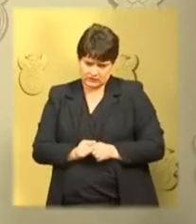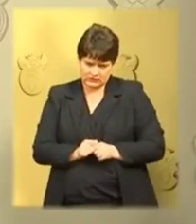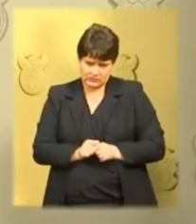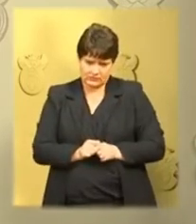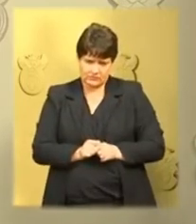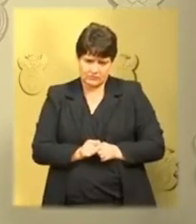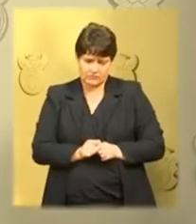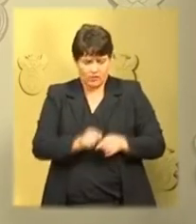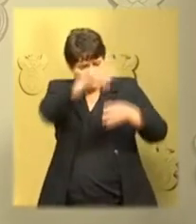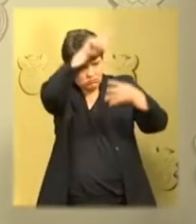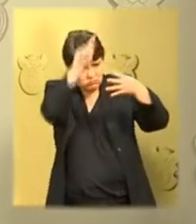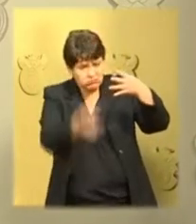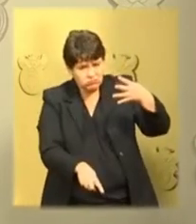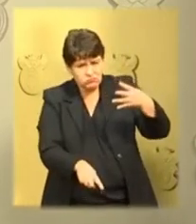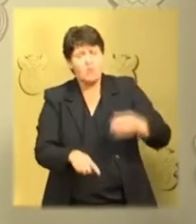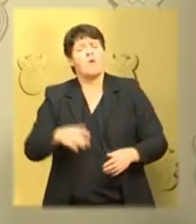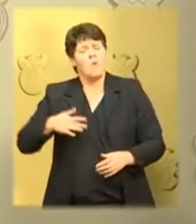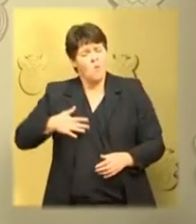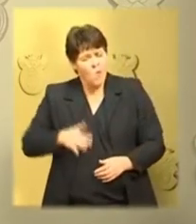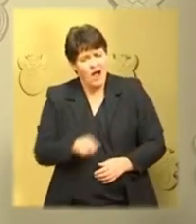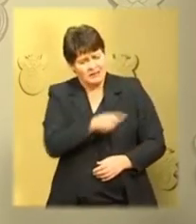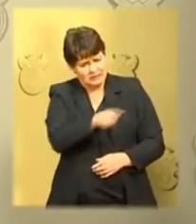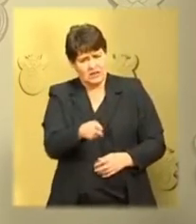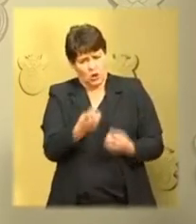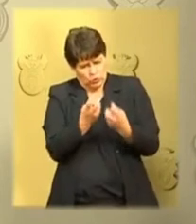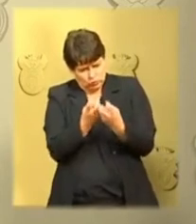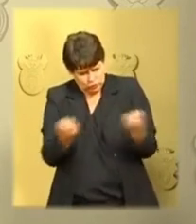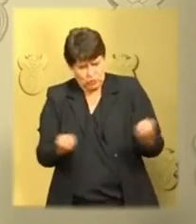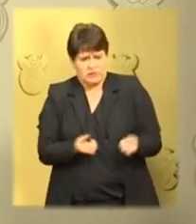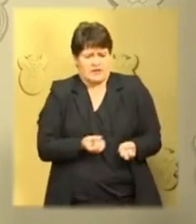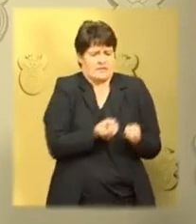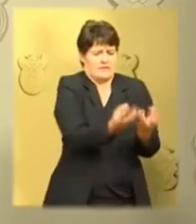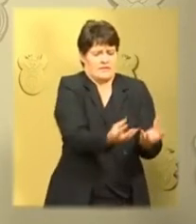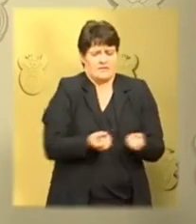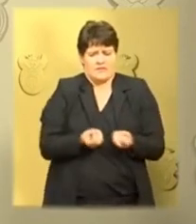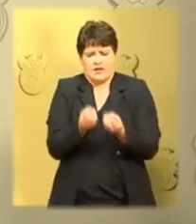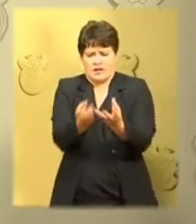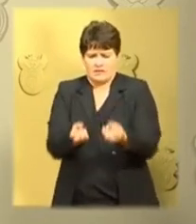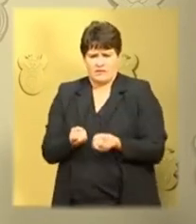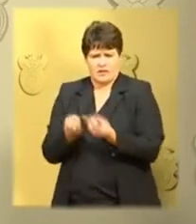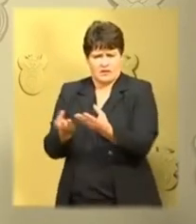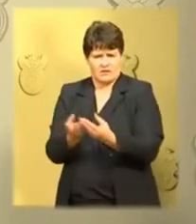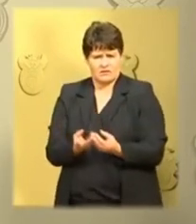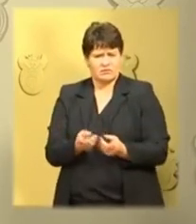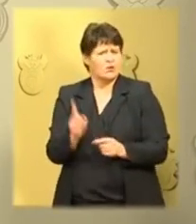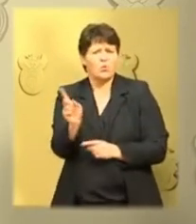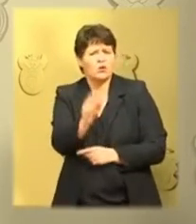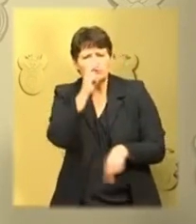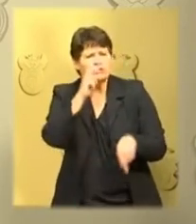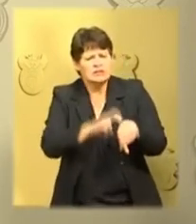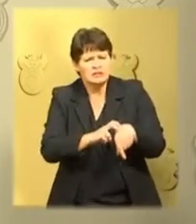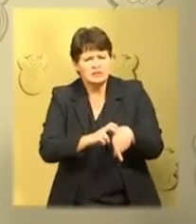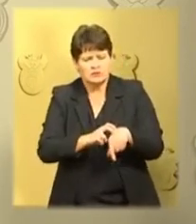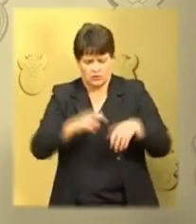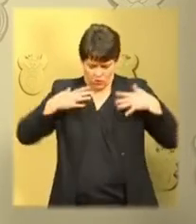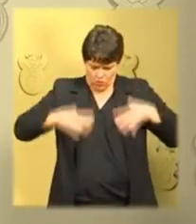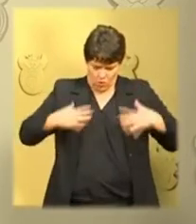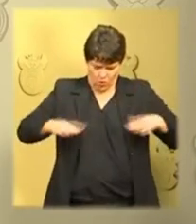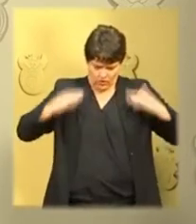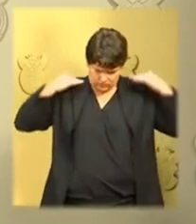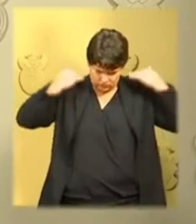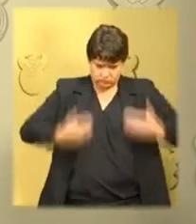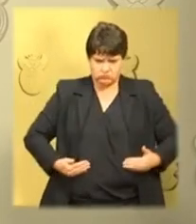they have all the resources they need, including adequate personal protection equipment and